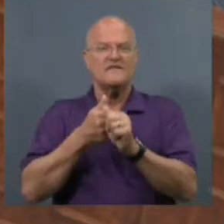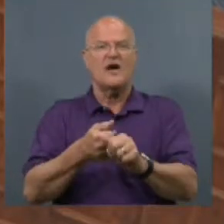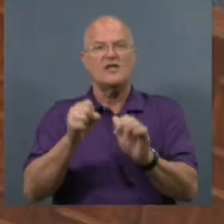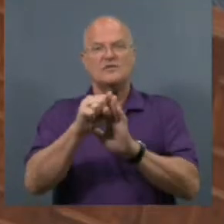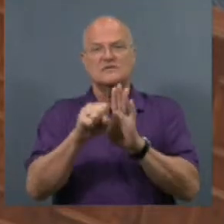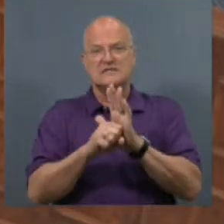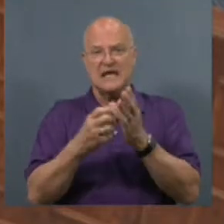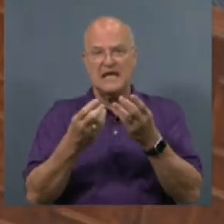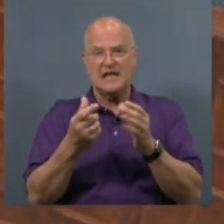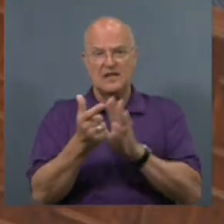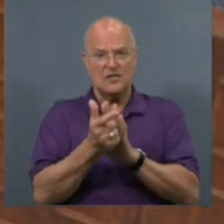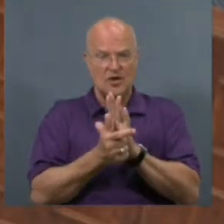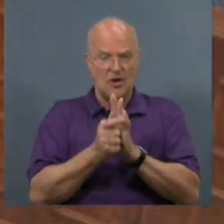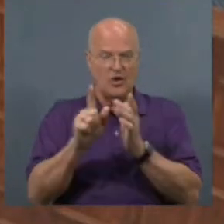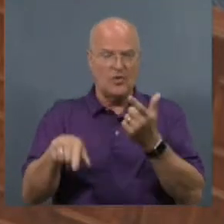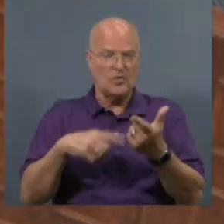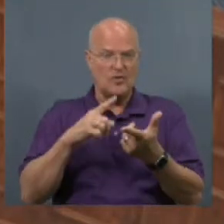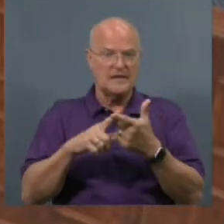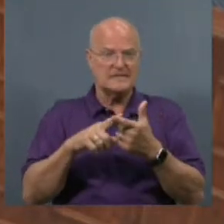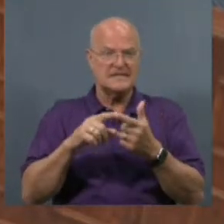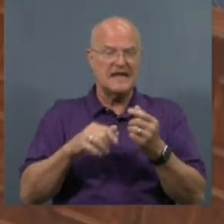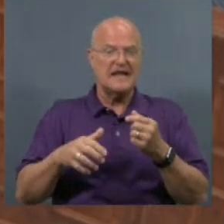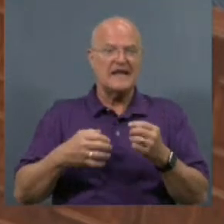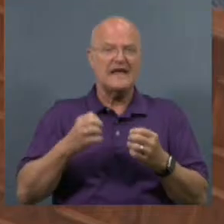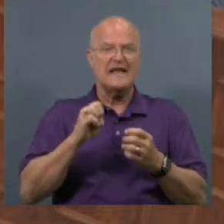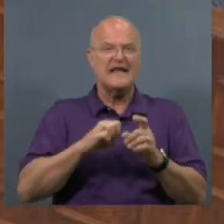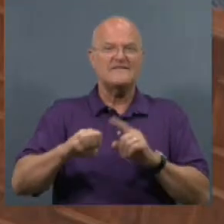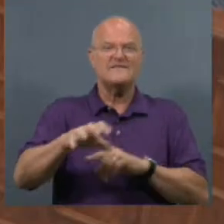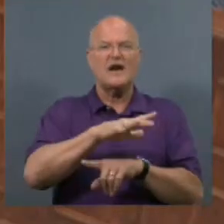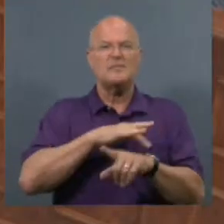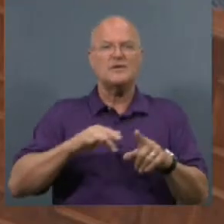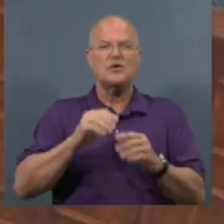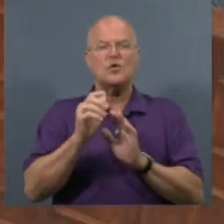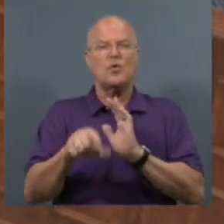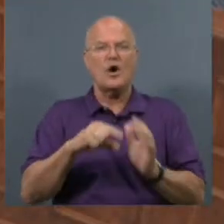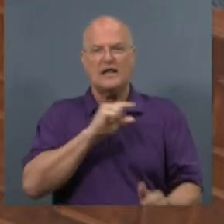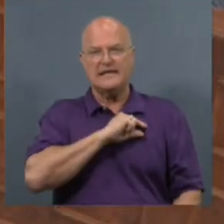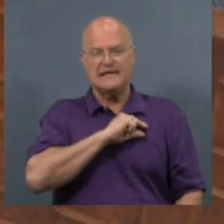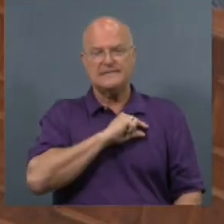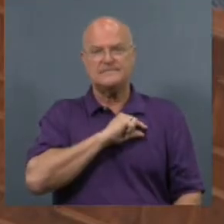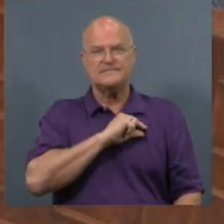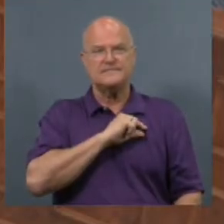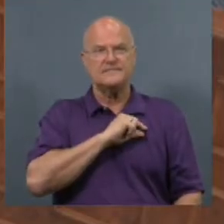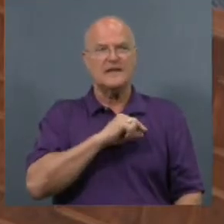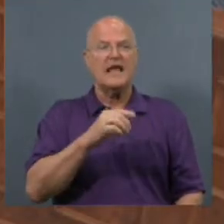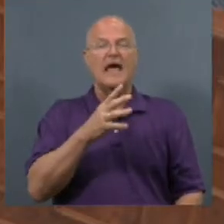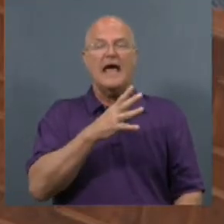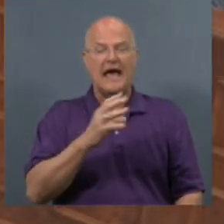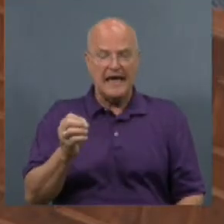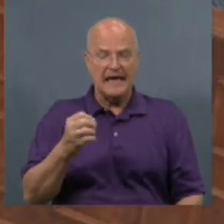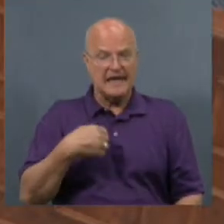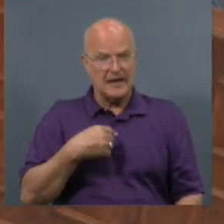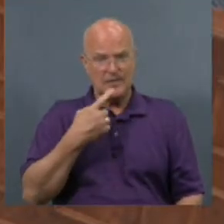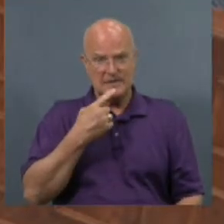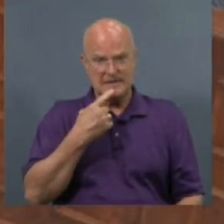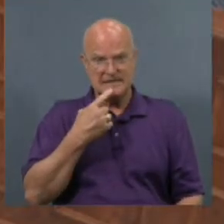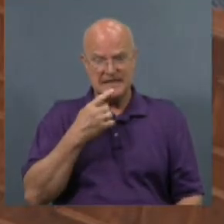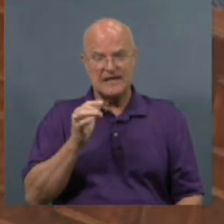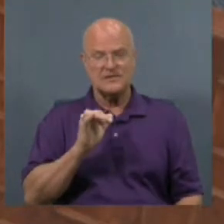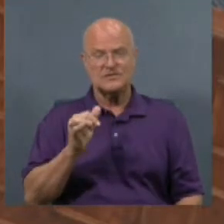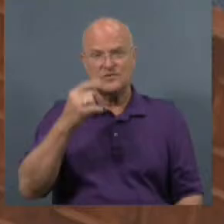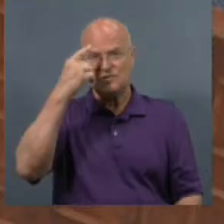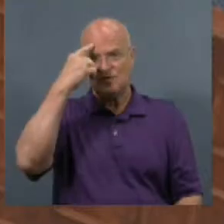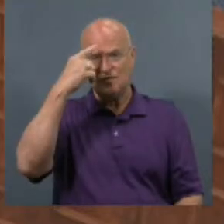law when it come to environmental quality. Okay. And Mr. Chair, I just want to say, and